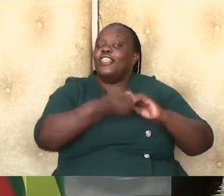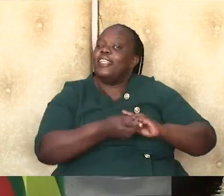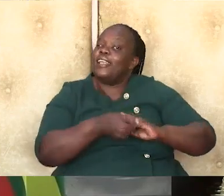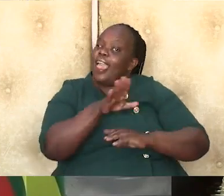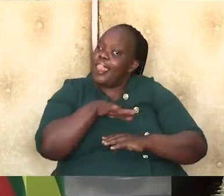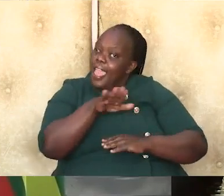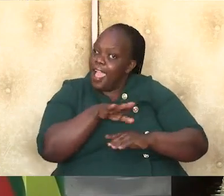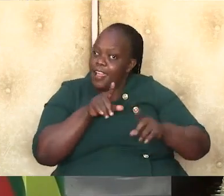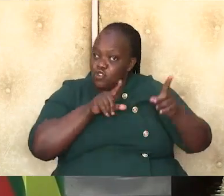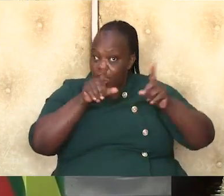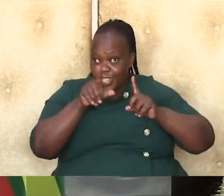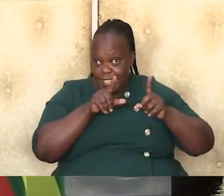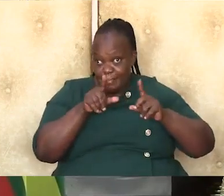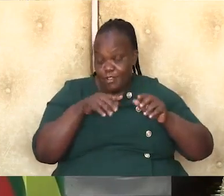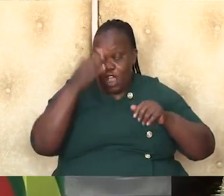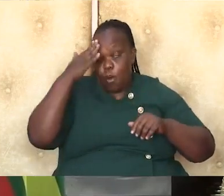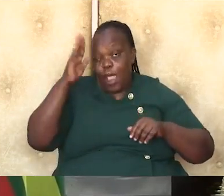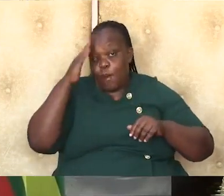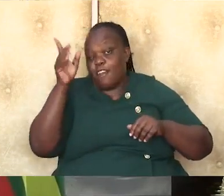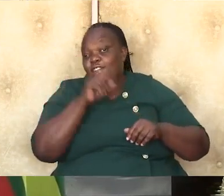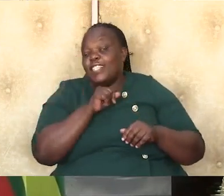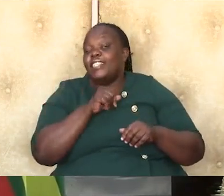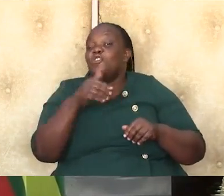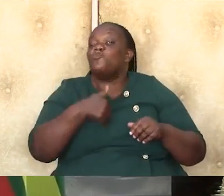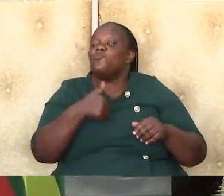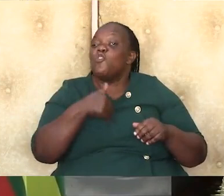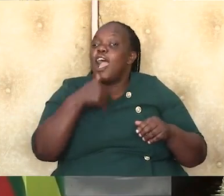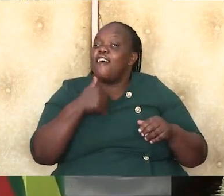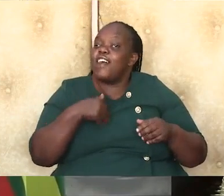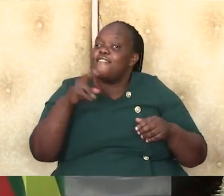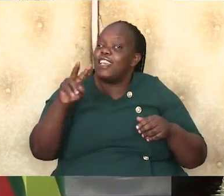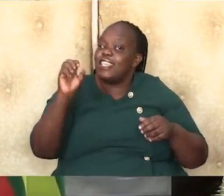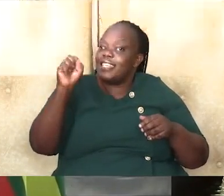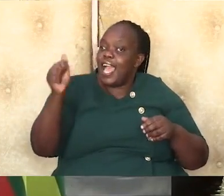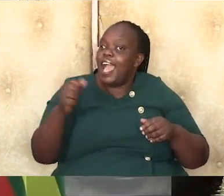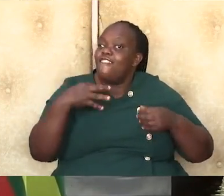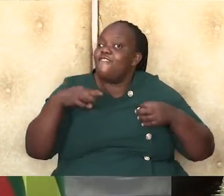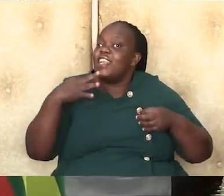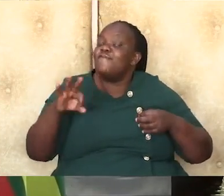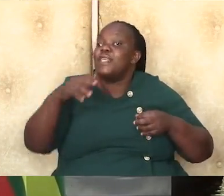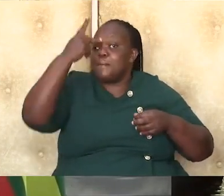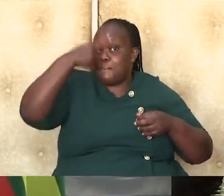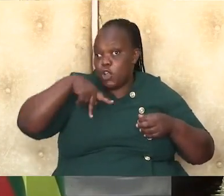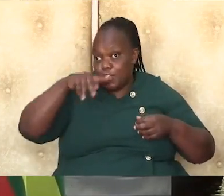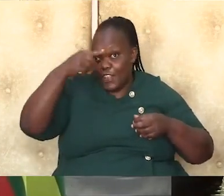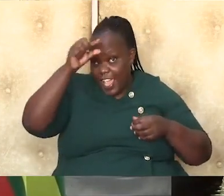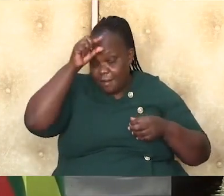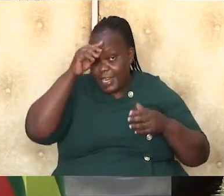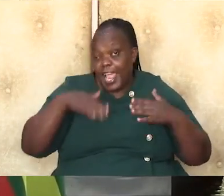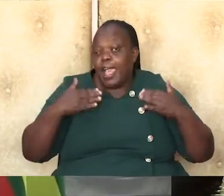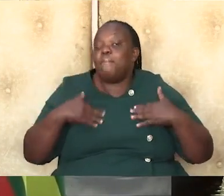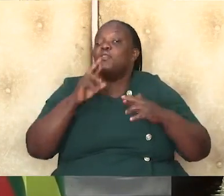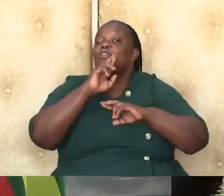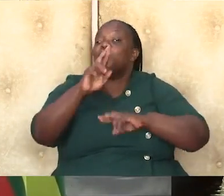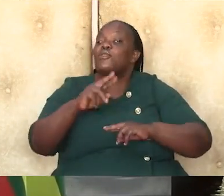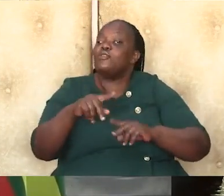of tourism. As you may be aware, we have a visa-free policy for the government, and we are happy to report that